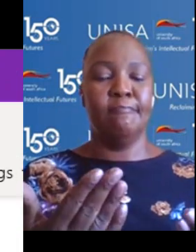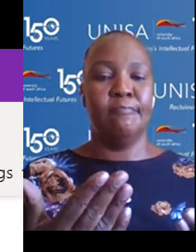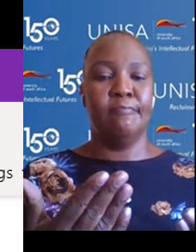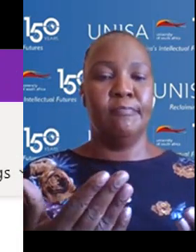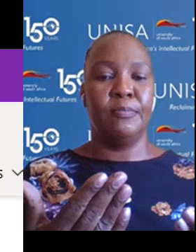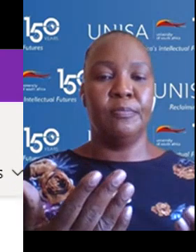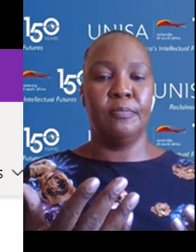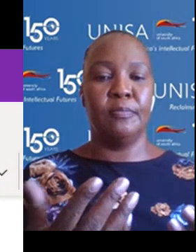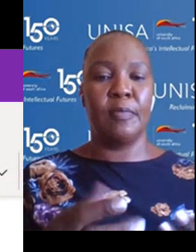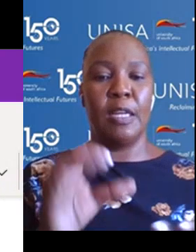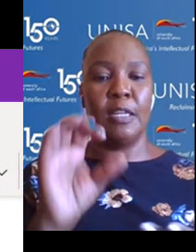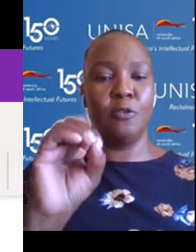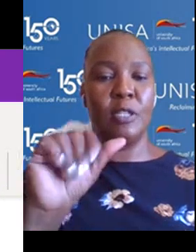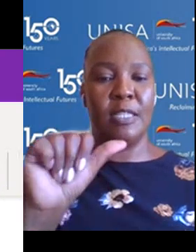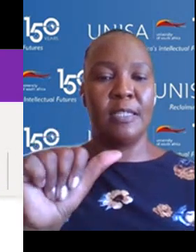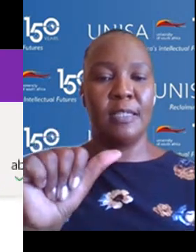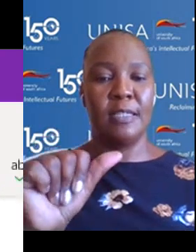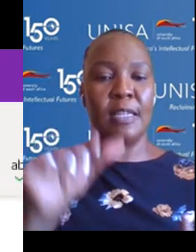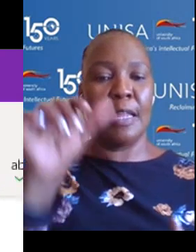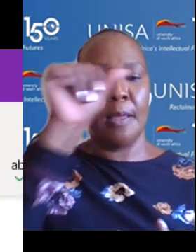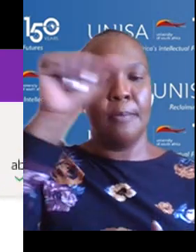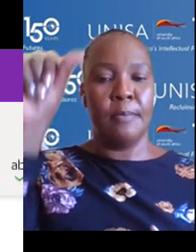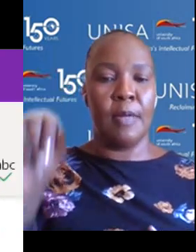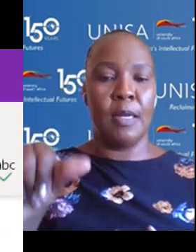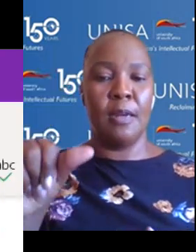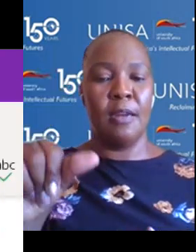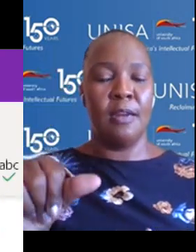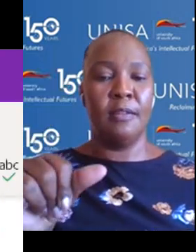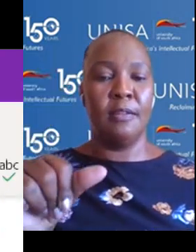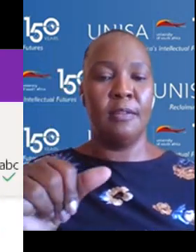is 06 April